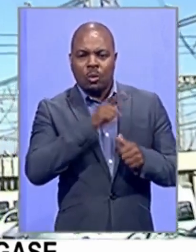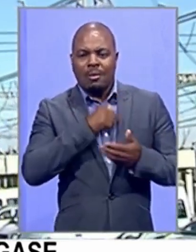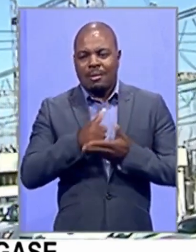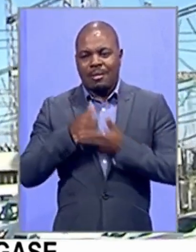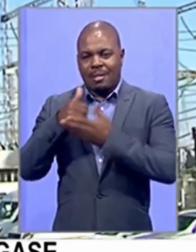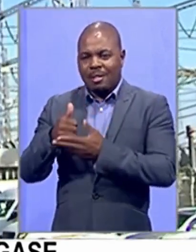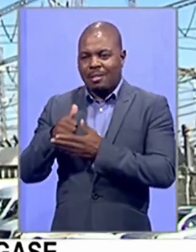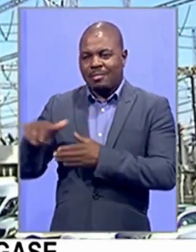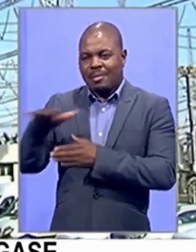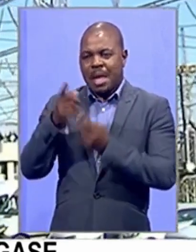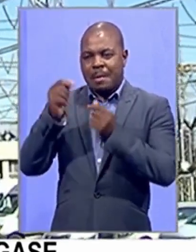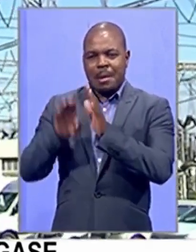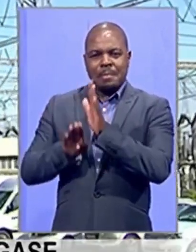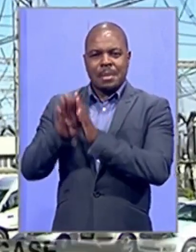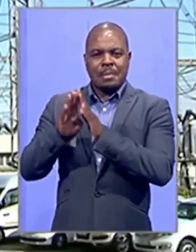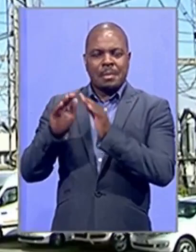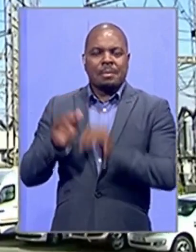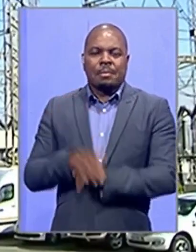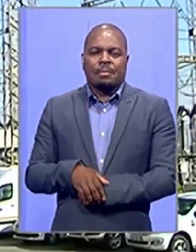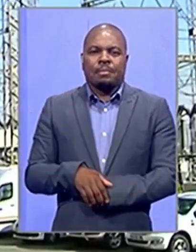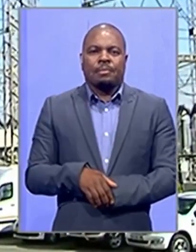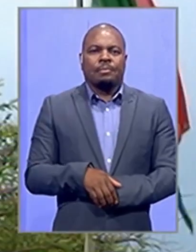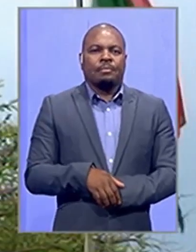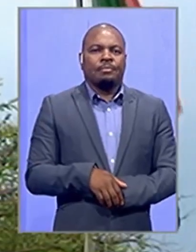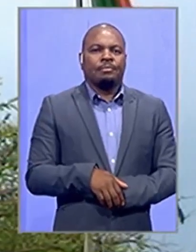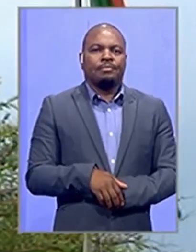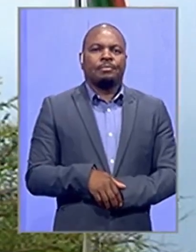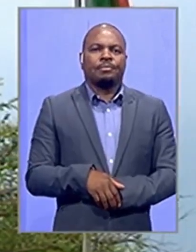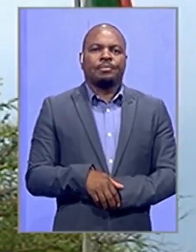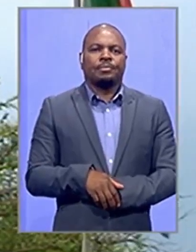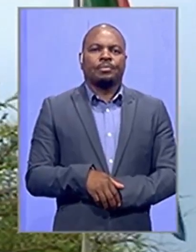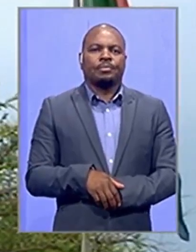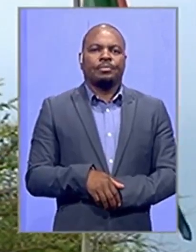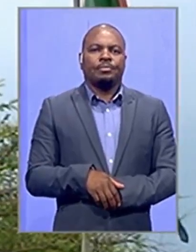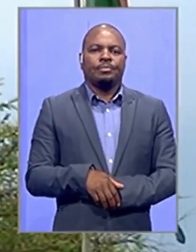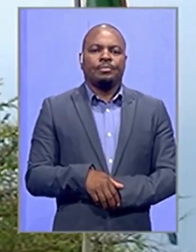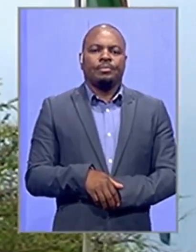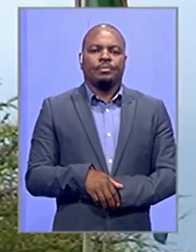kaonafatša maemo a yona a ditšhelete. SABC News, Johannesburg.